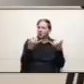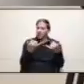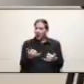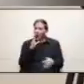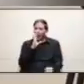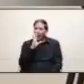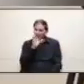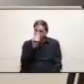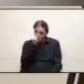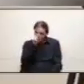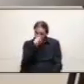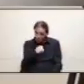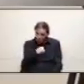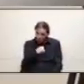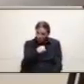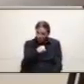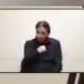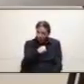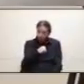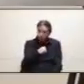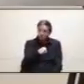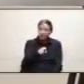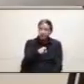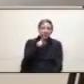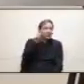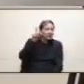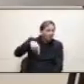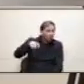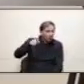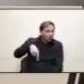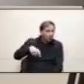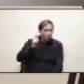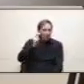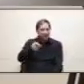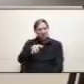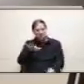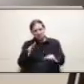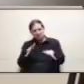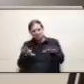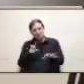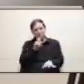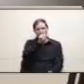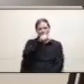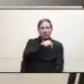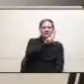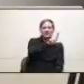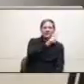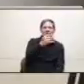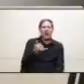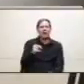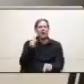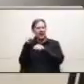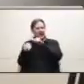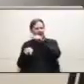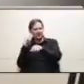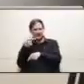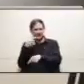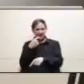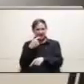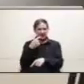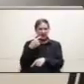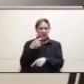you here that you were supposed to pay around about 1.7. There are allegations that you are paying more than